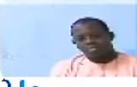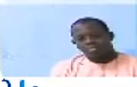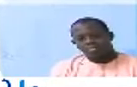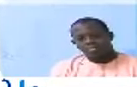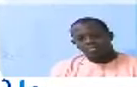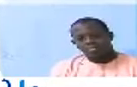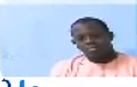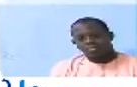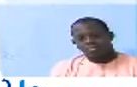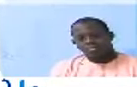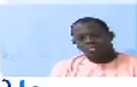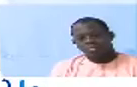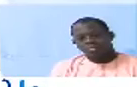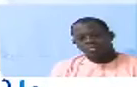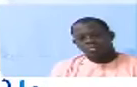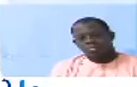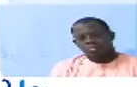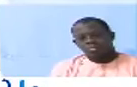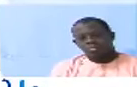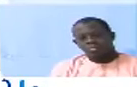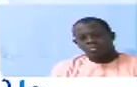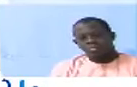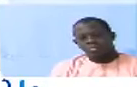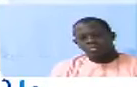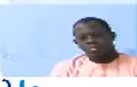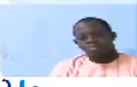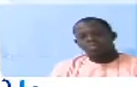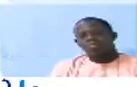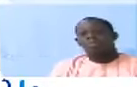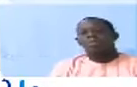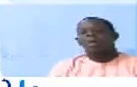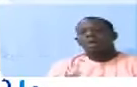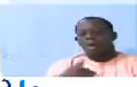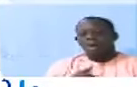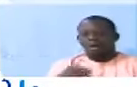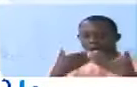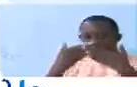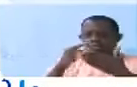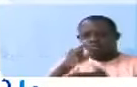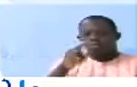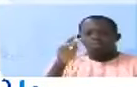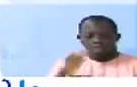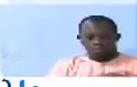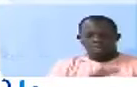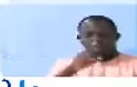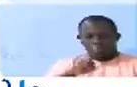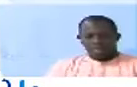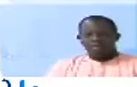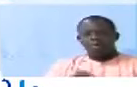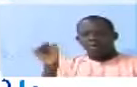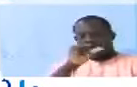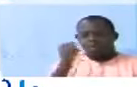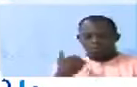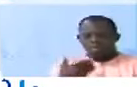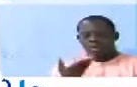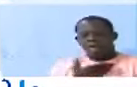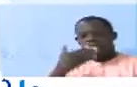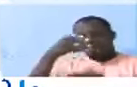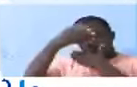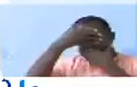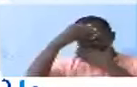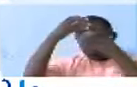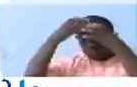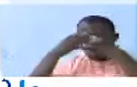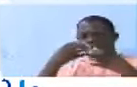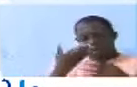Now for any water, rolling mask or do. I said to you at the time of the beating, some of them were wearing masks.